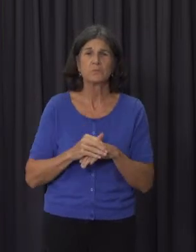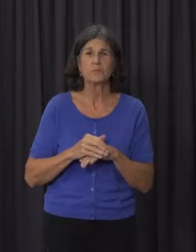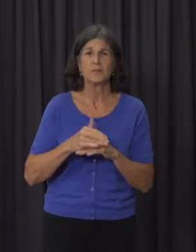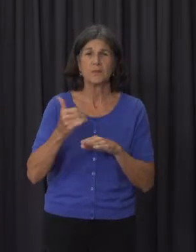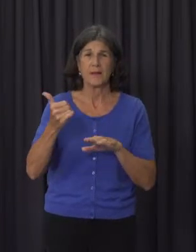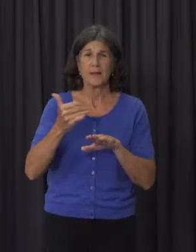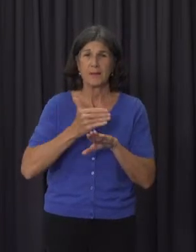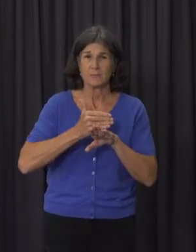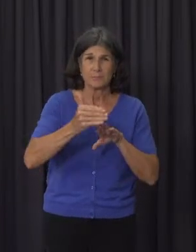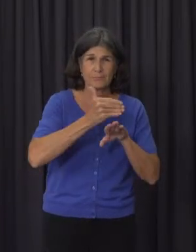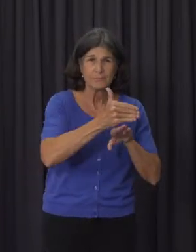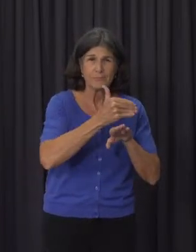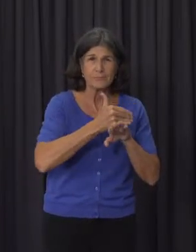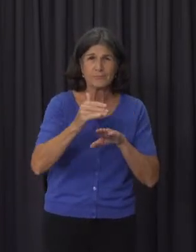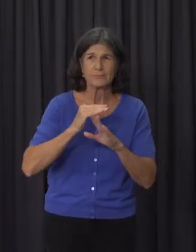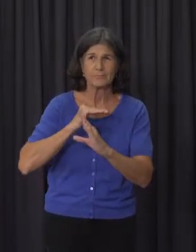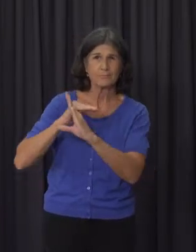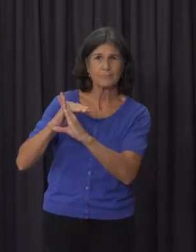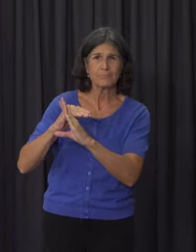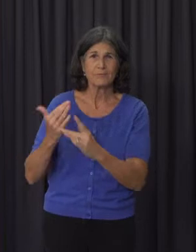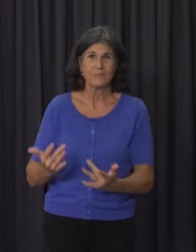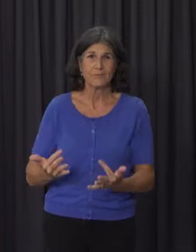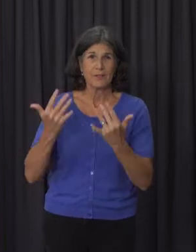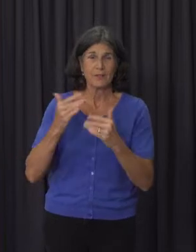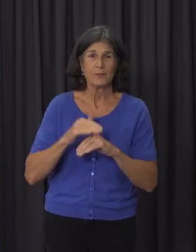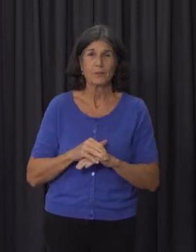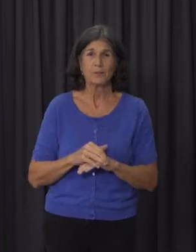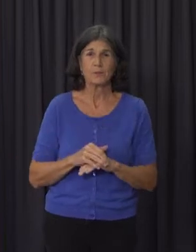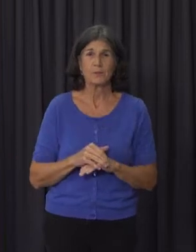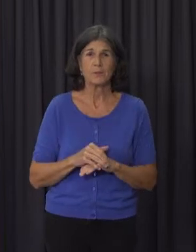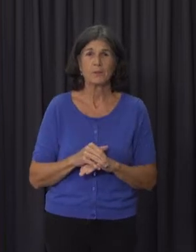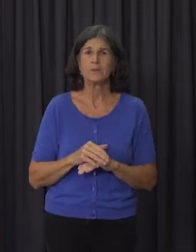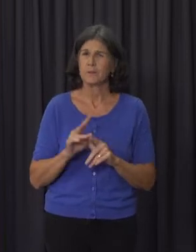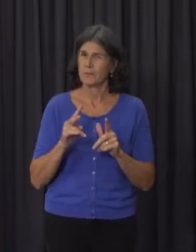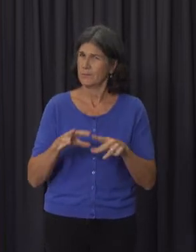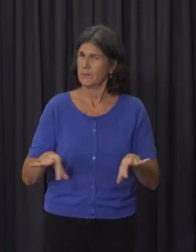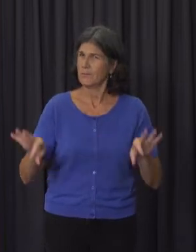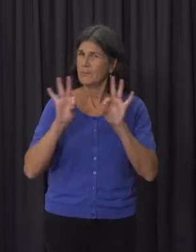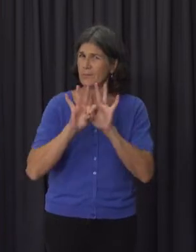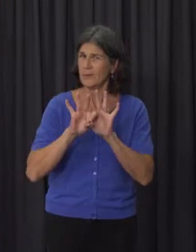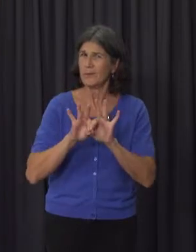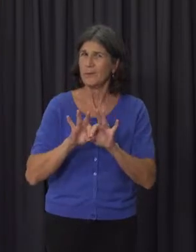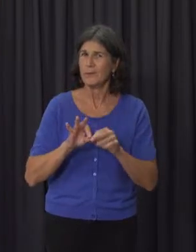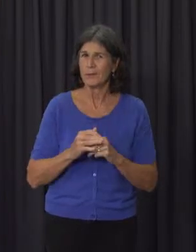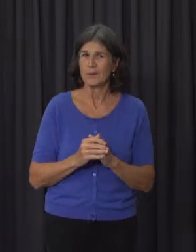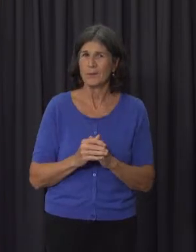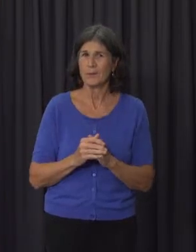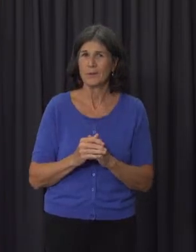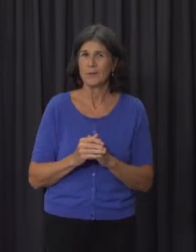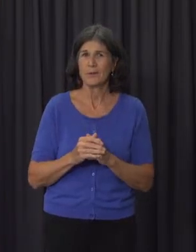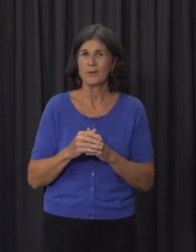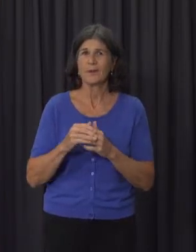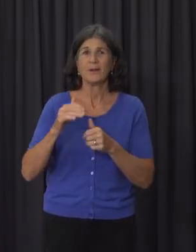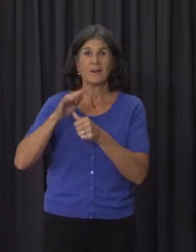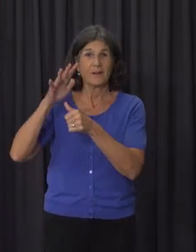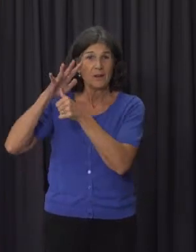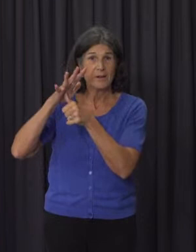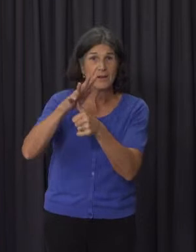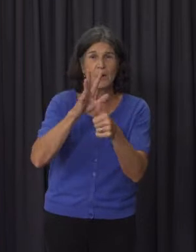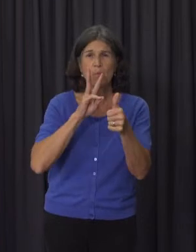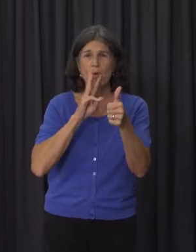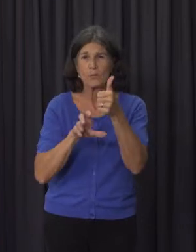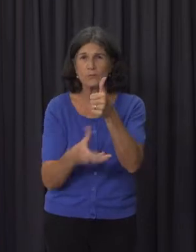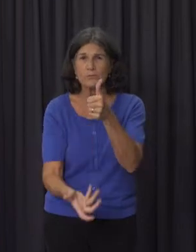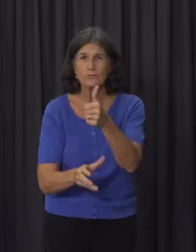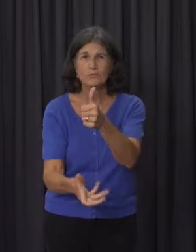When used with other operational tactics such as air tankers, helicopters, and ground crews, the province is stepping up to work with local